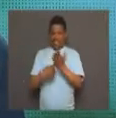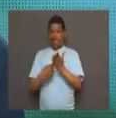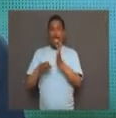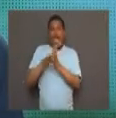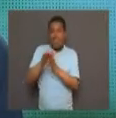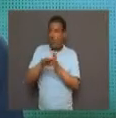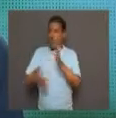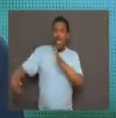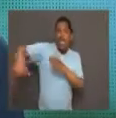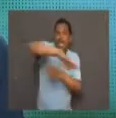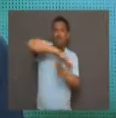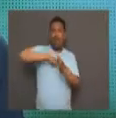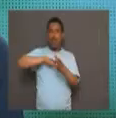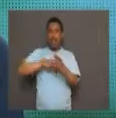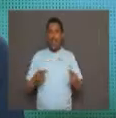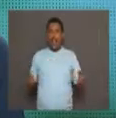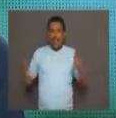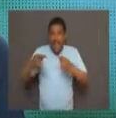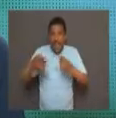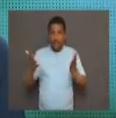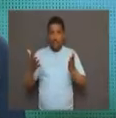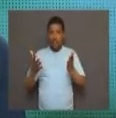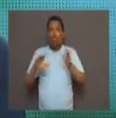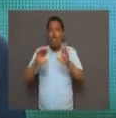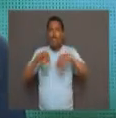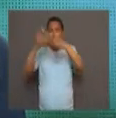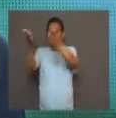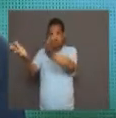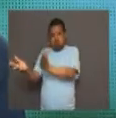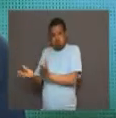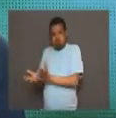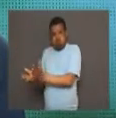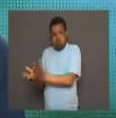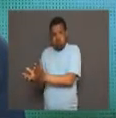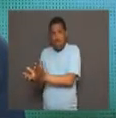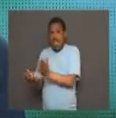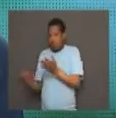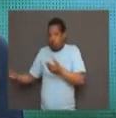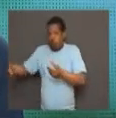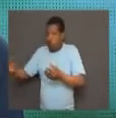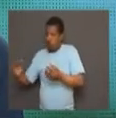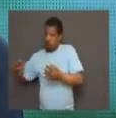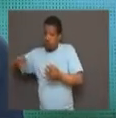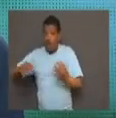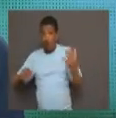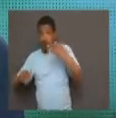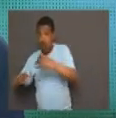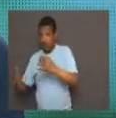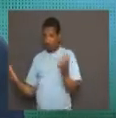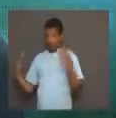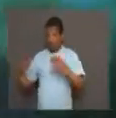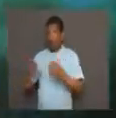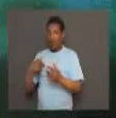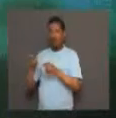cover, the lengths they span, and the tributaries that flow into